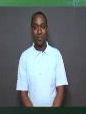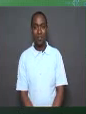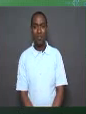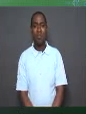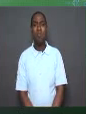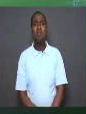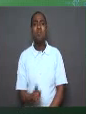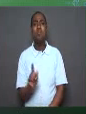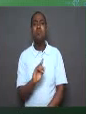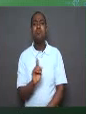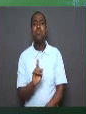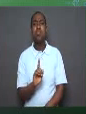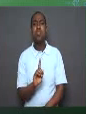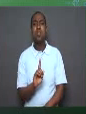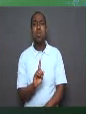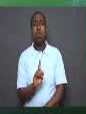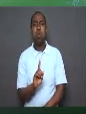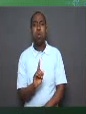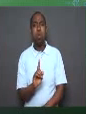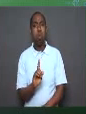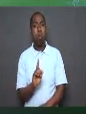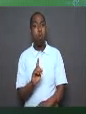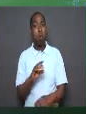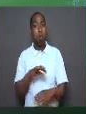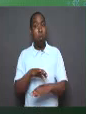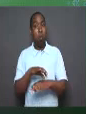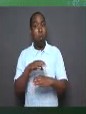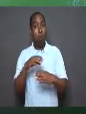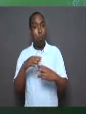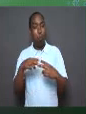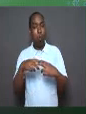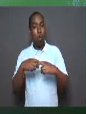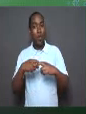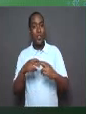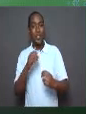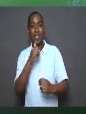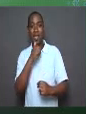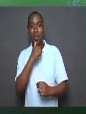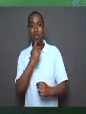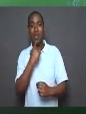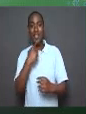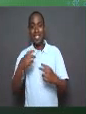What is the name of the bonds that link amino acids?